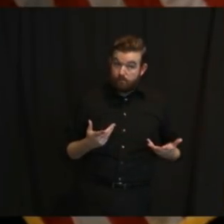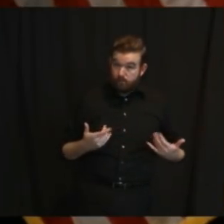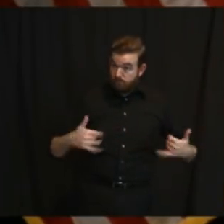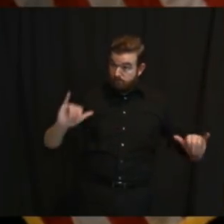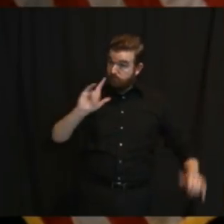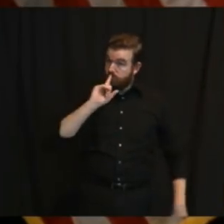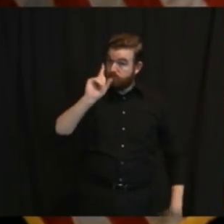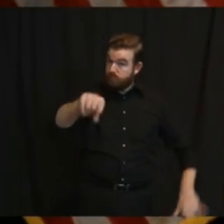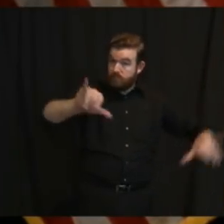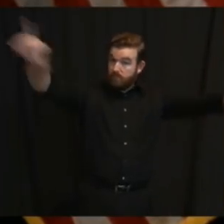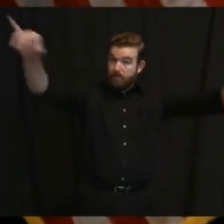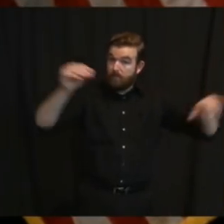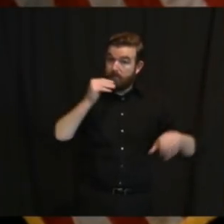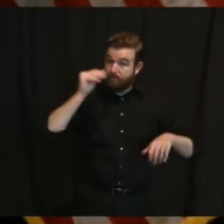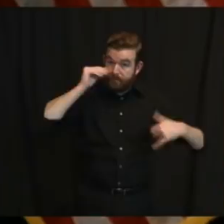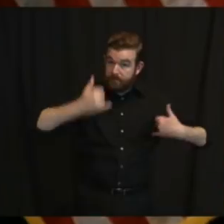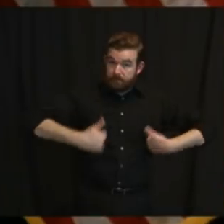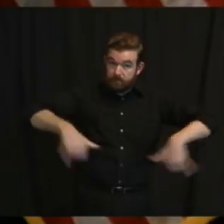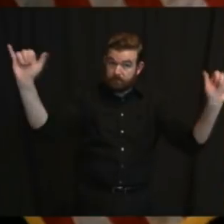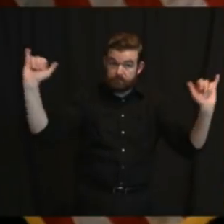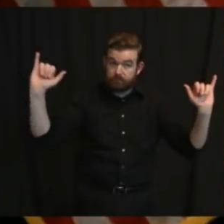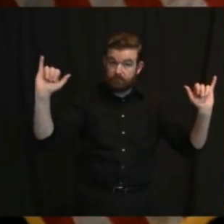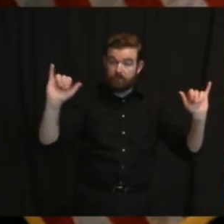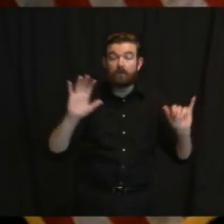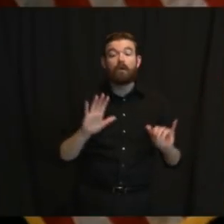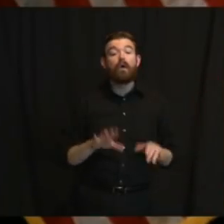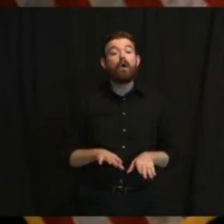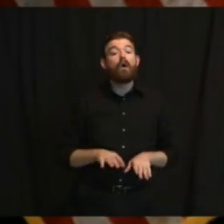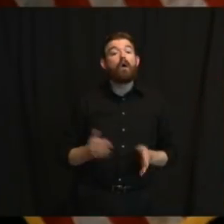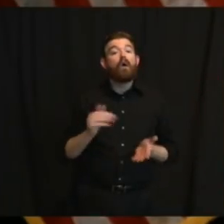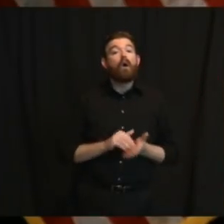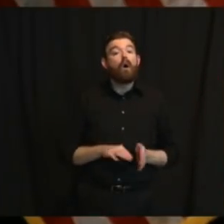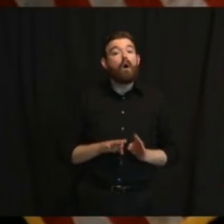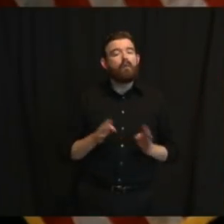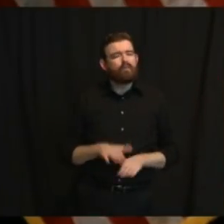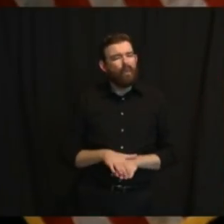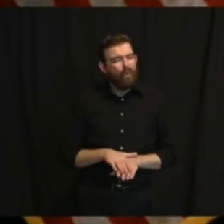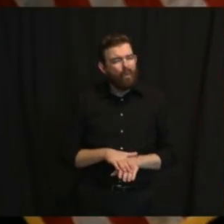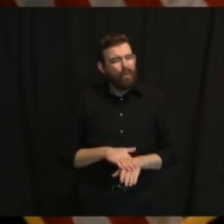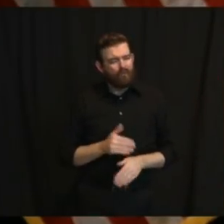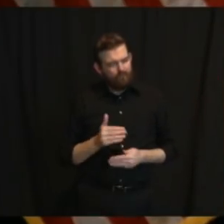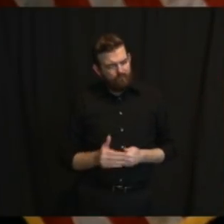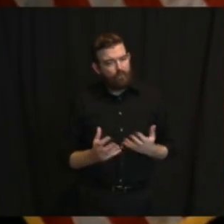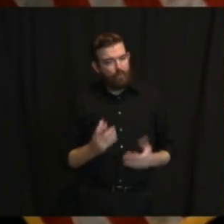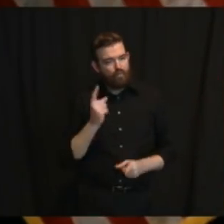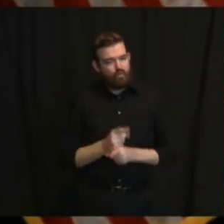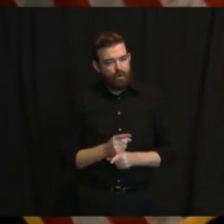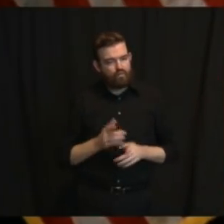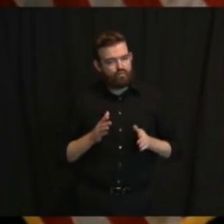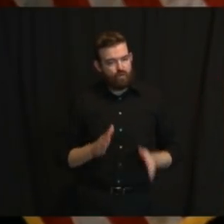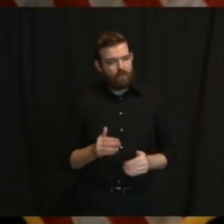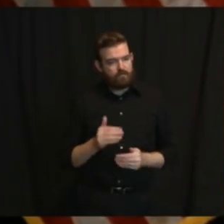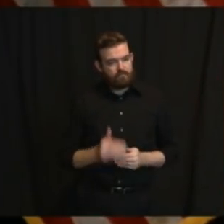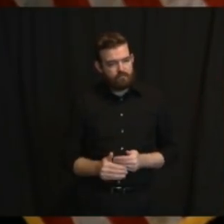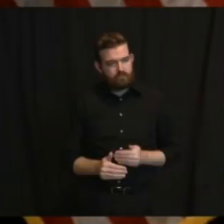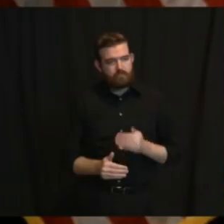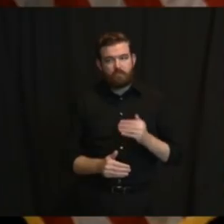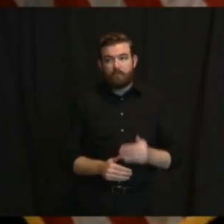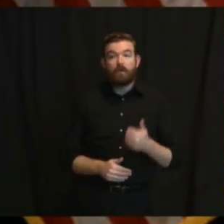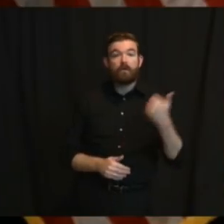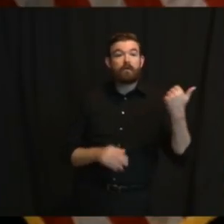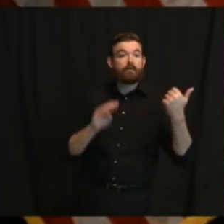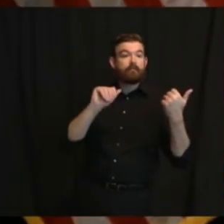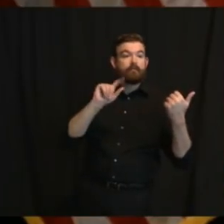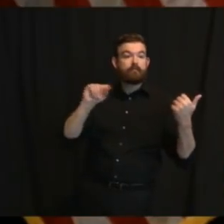to reopen, we got to do it right. Anything you want to add to that, Matt? The executive orders haven't closed warehouses, period.